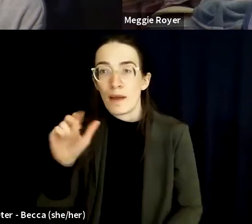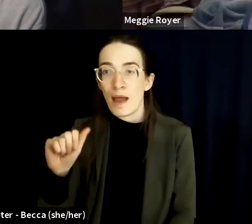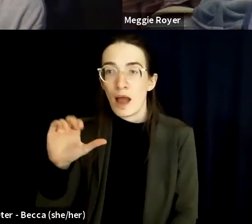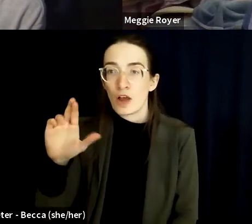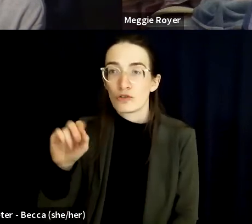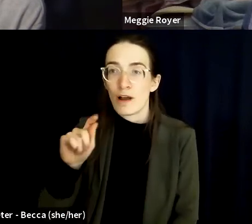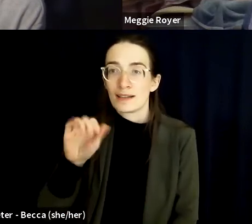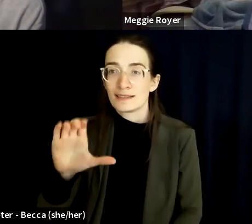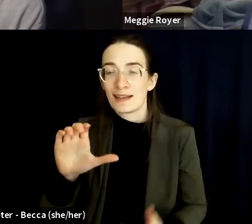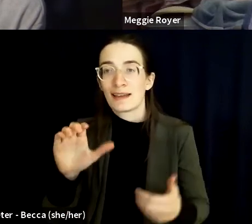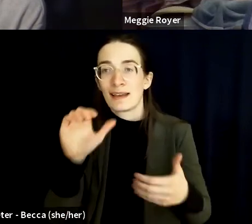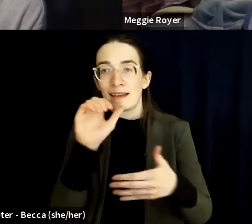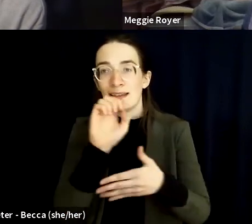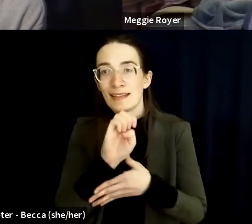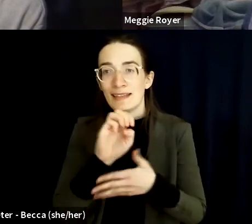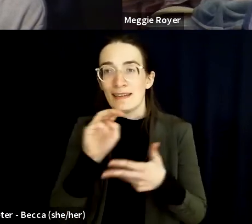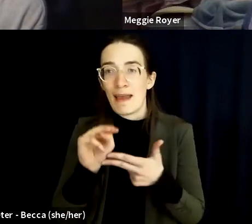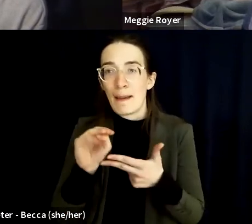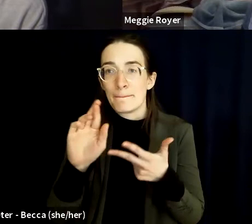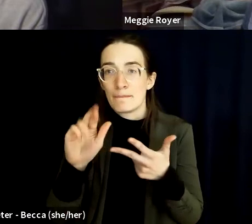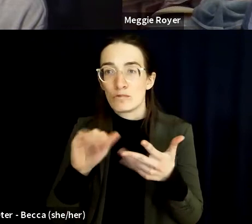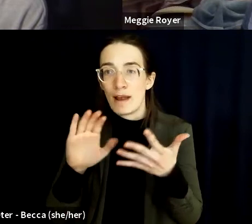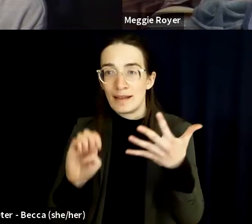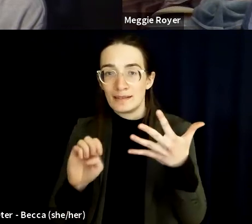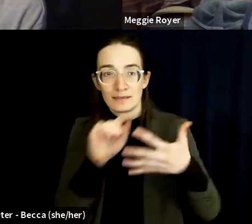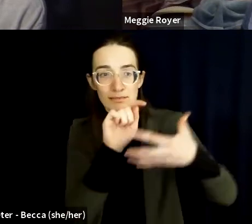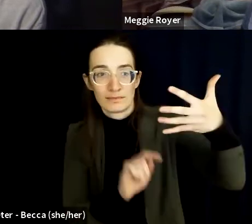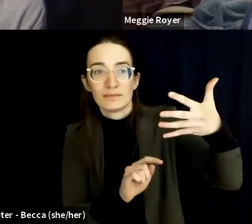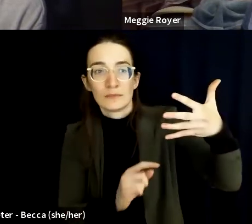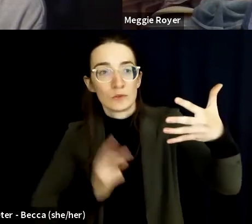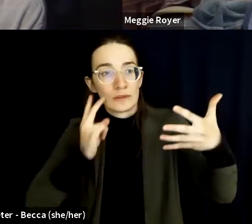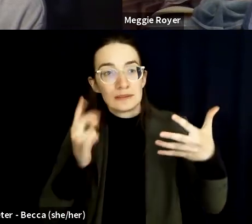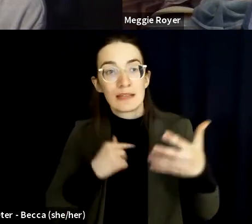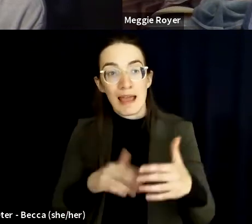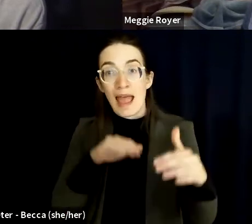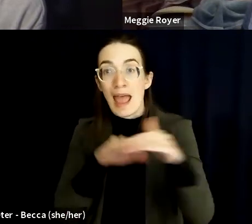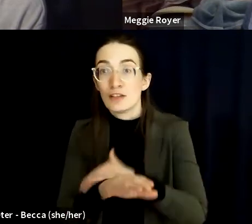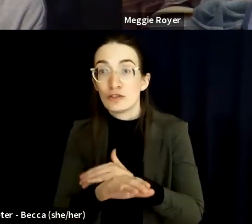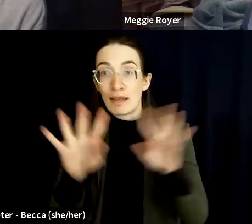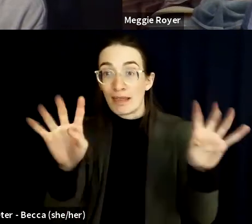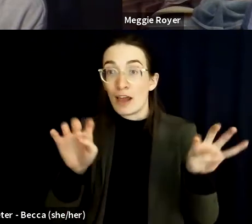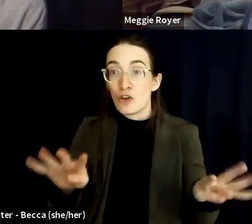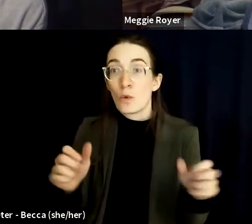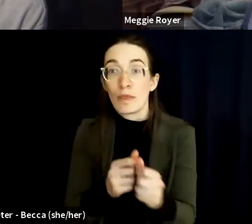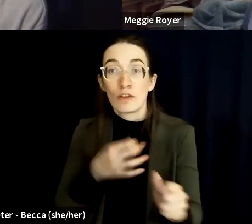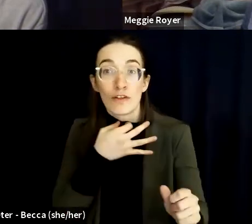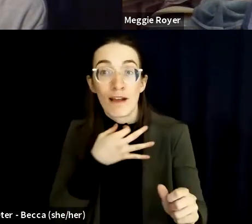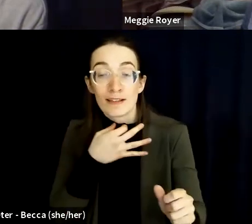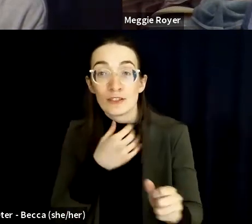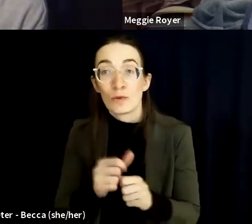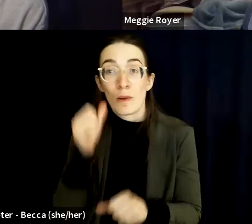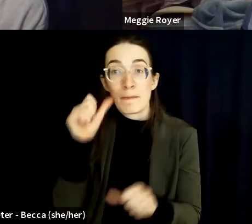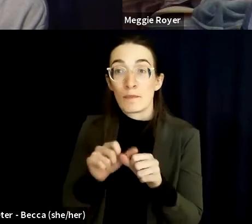different words that correspond with the letters of embrace, like entering the unknown with curiosity, remembering your